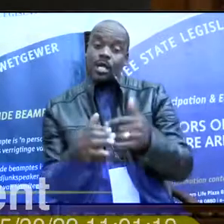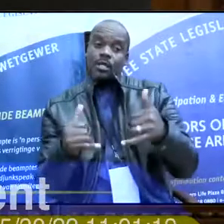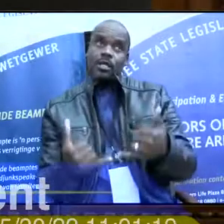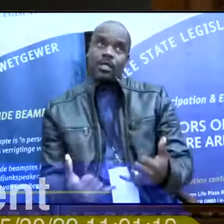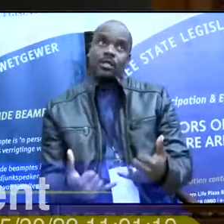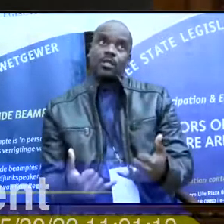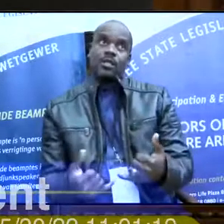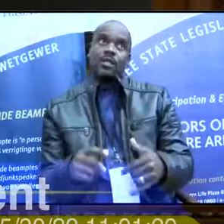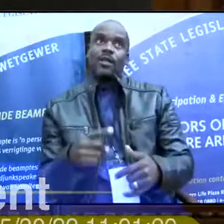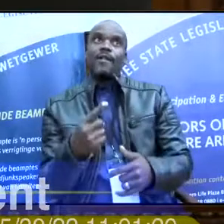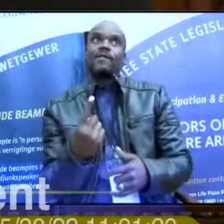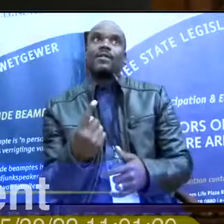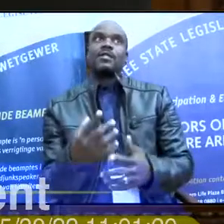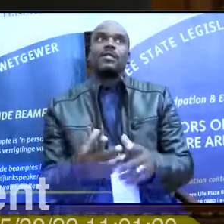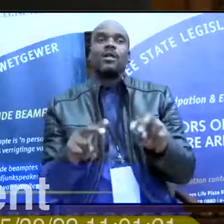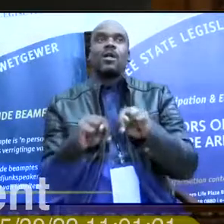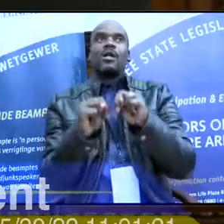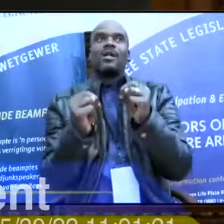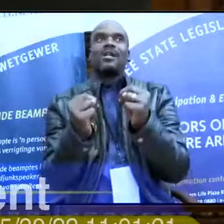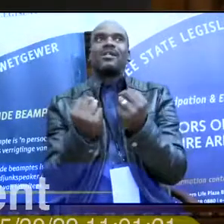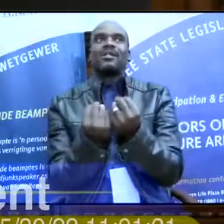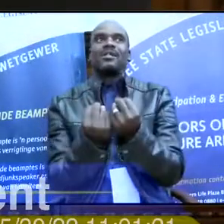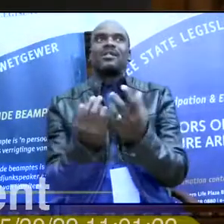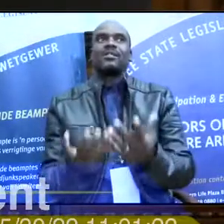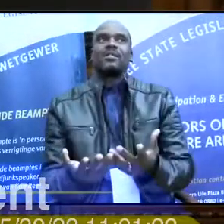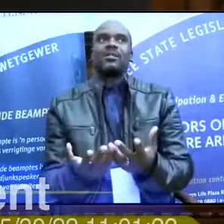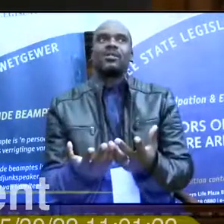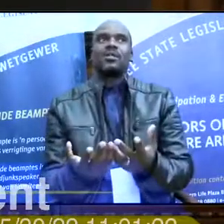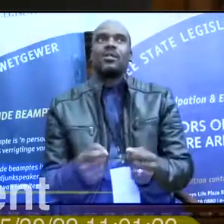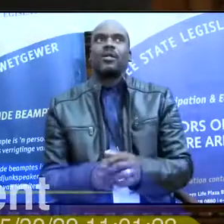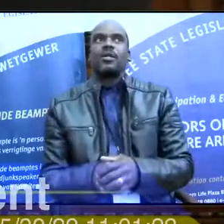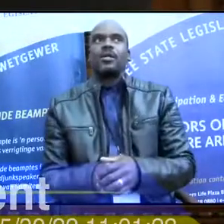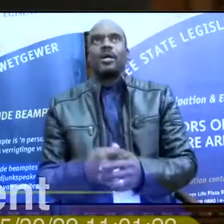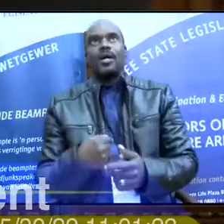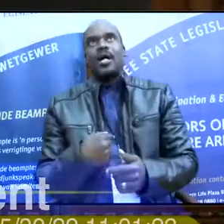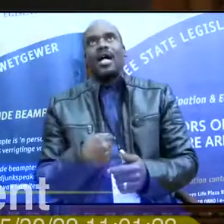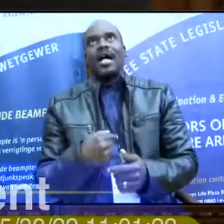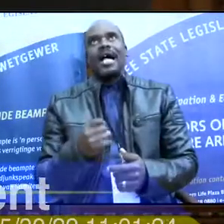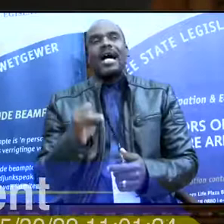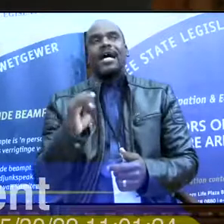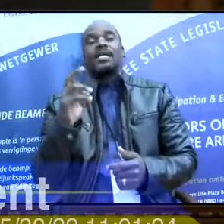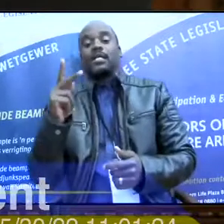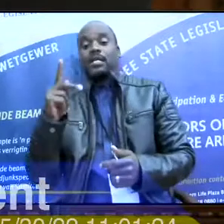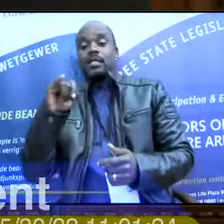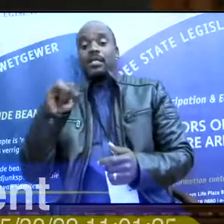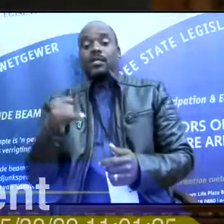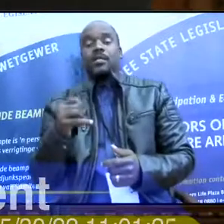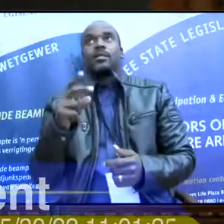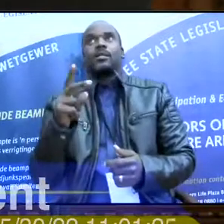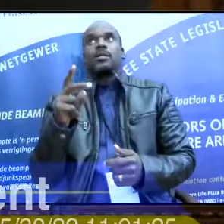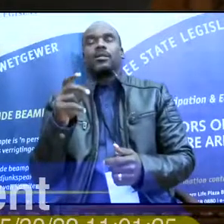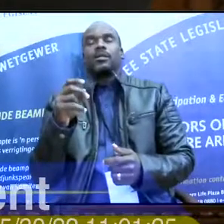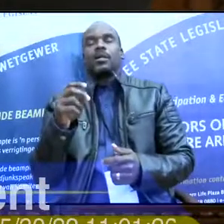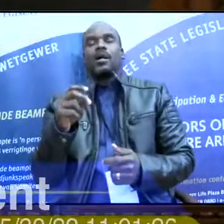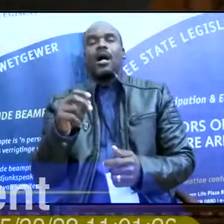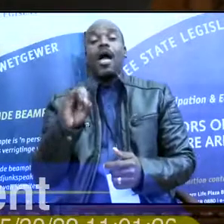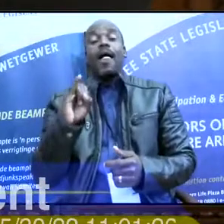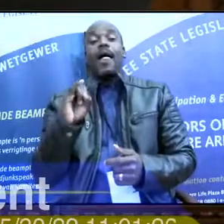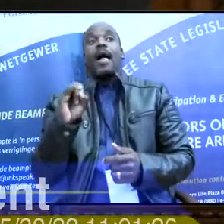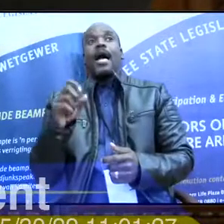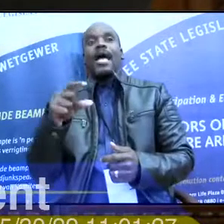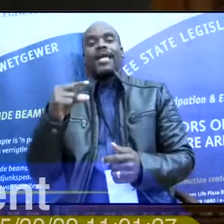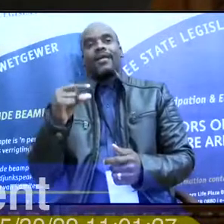so first and foremost at the national fiscal environment our data gdp is currently at 69.9 percent